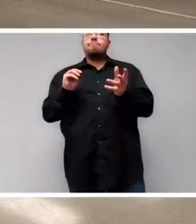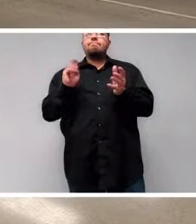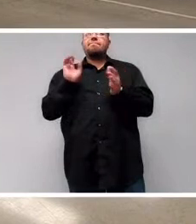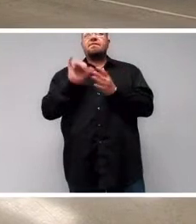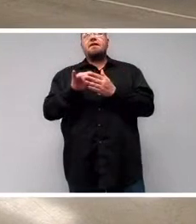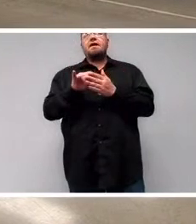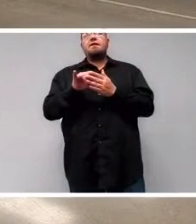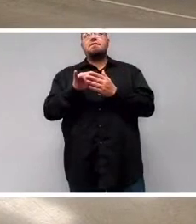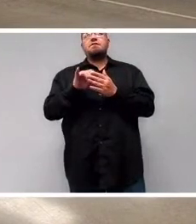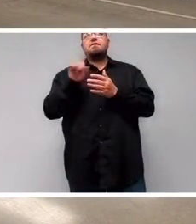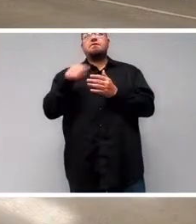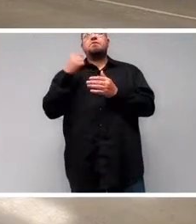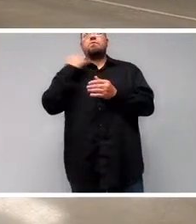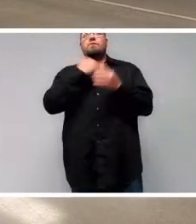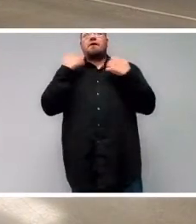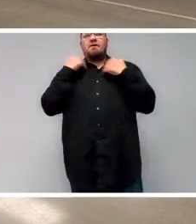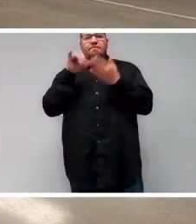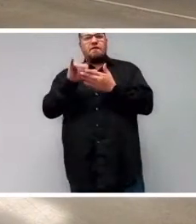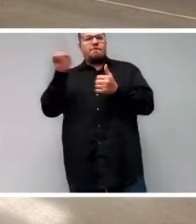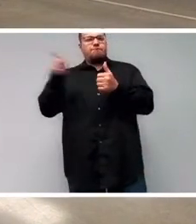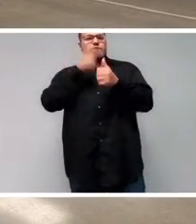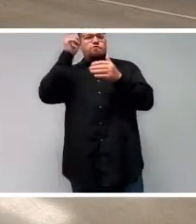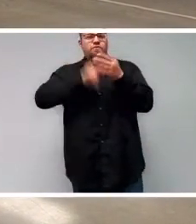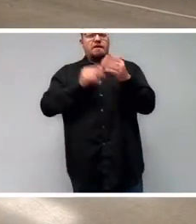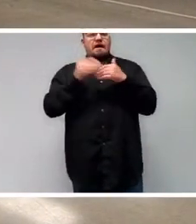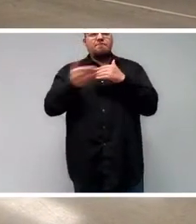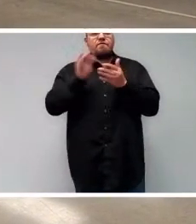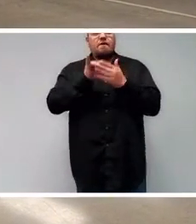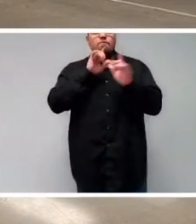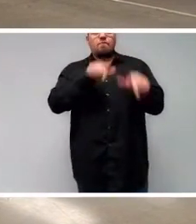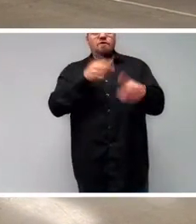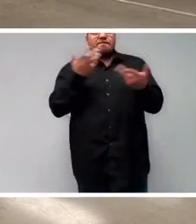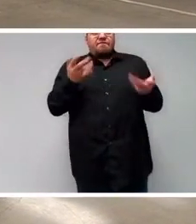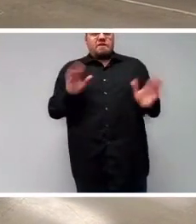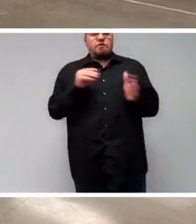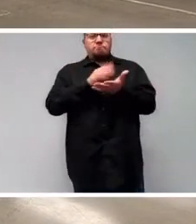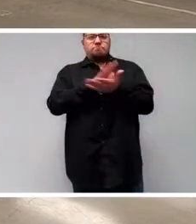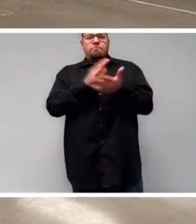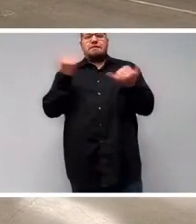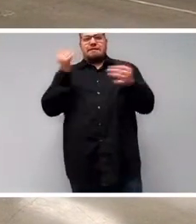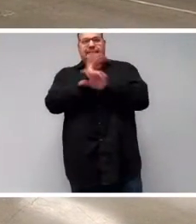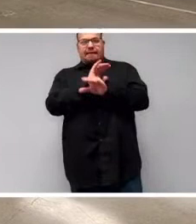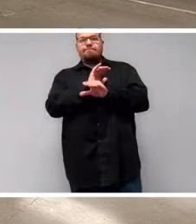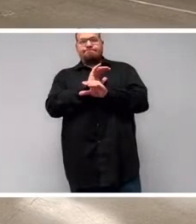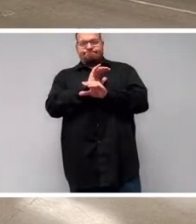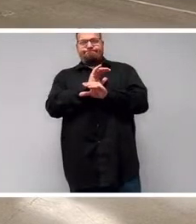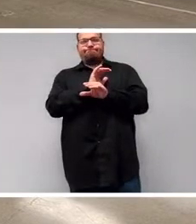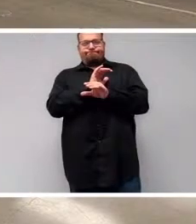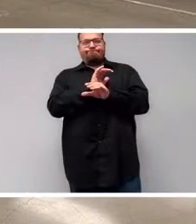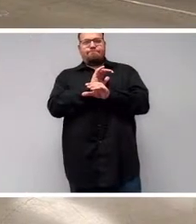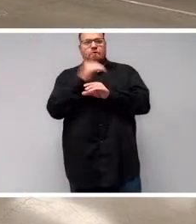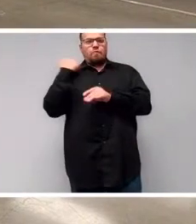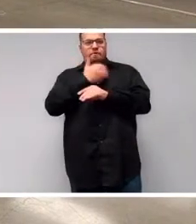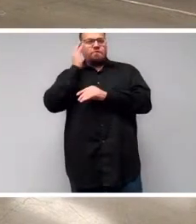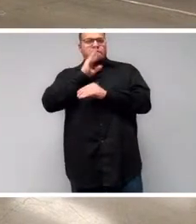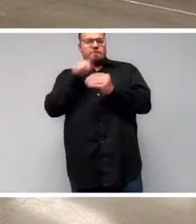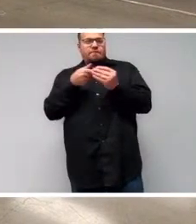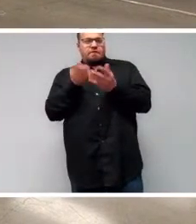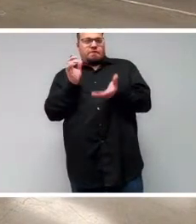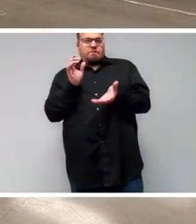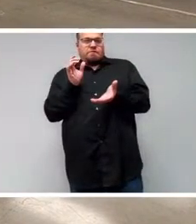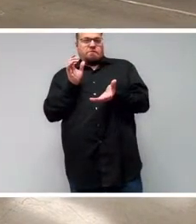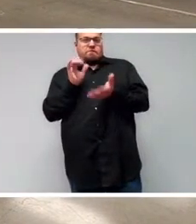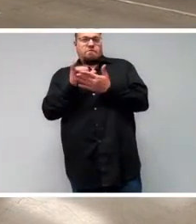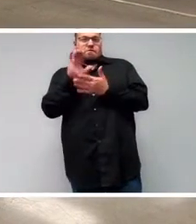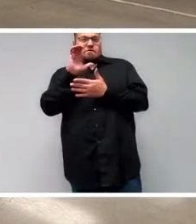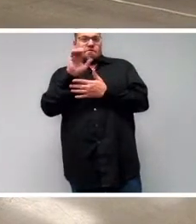a, we do have it on as a first reading after the report is finished. Tonight. Mm-hmm. Okay. Yep. So we'll go through the CTP